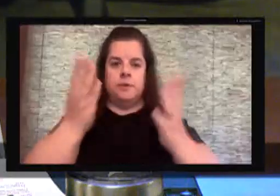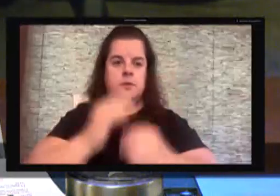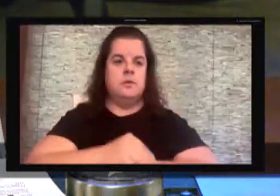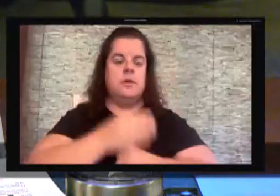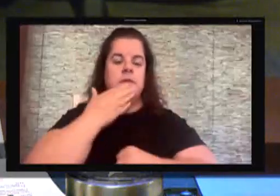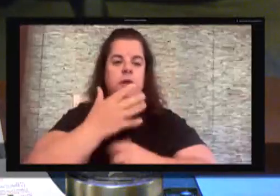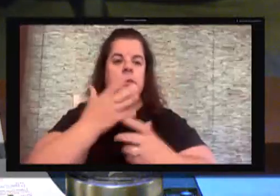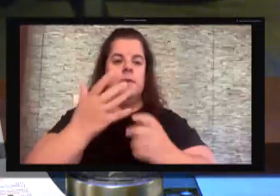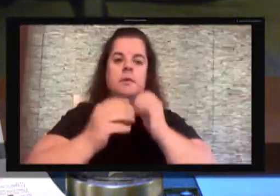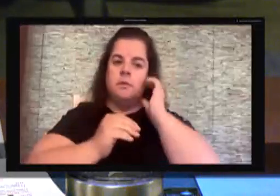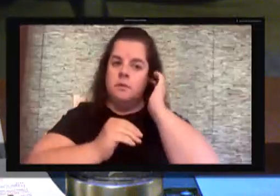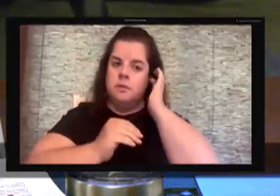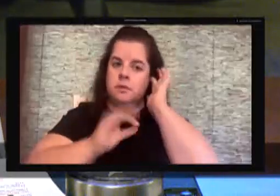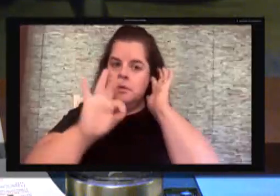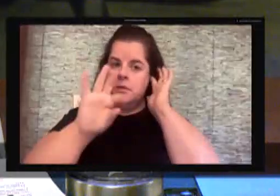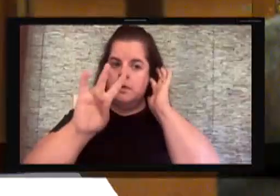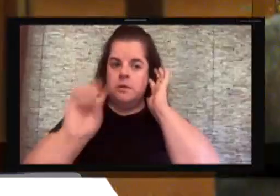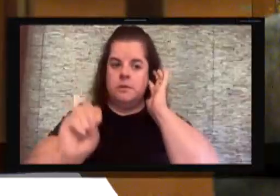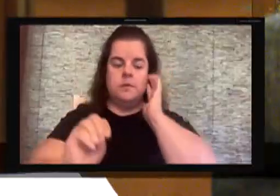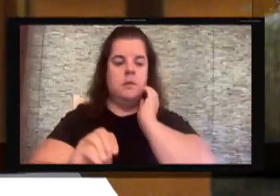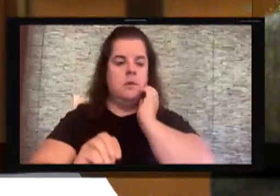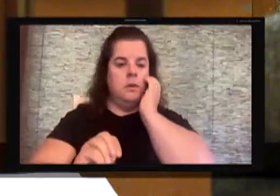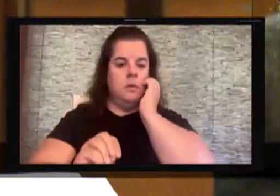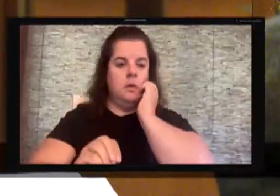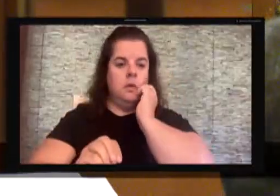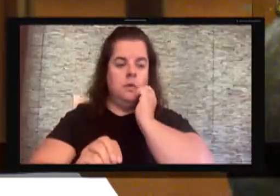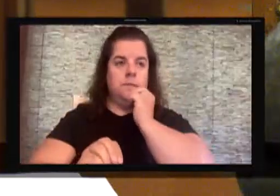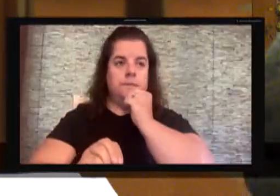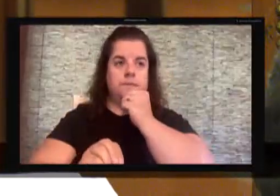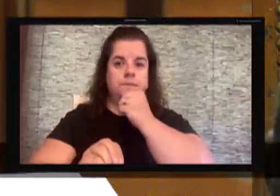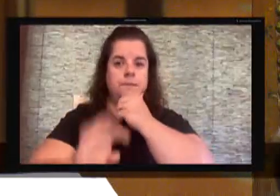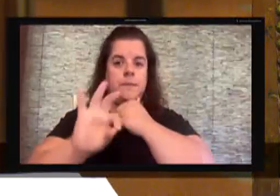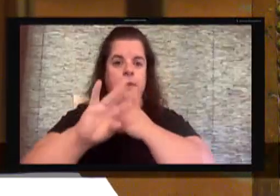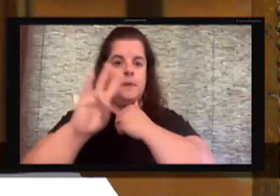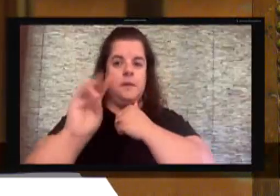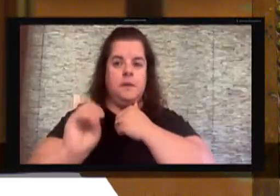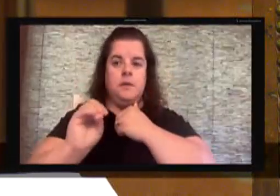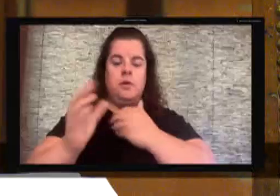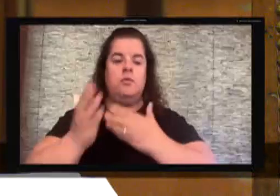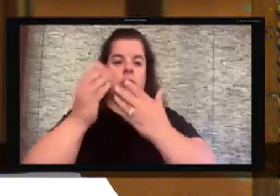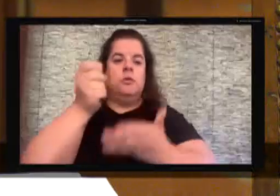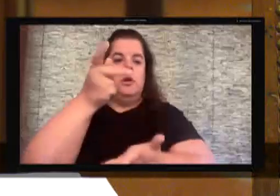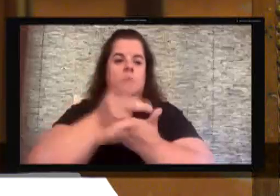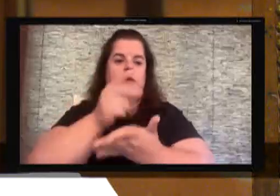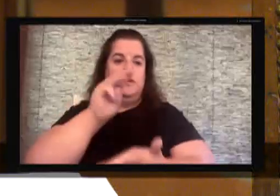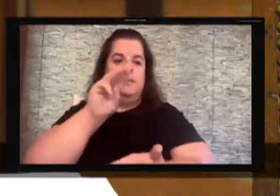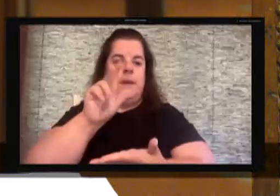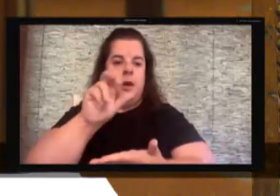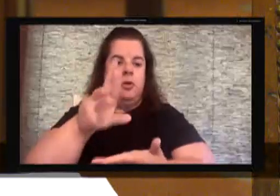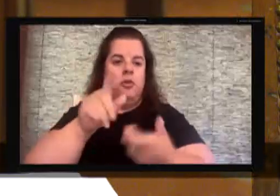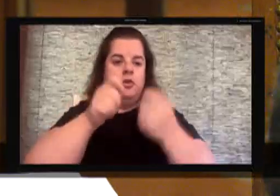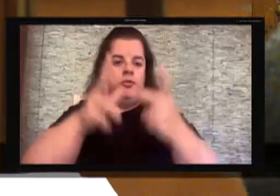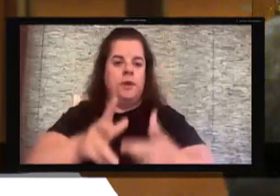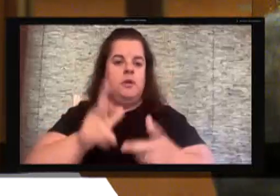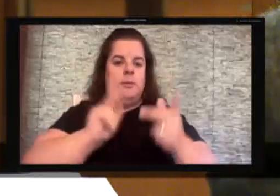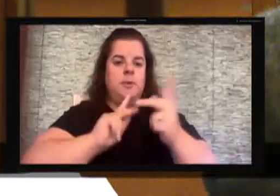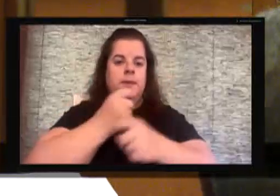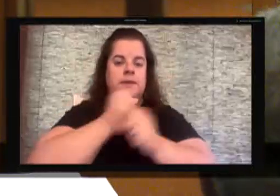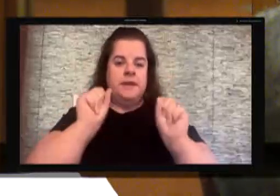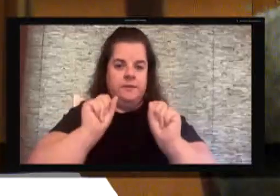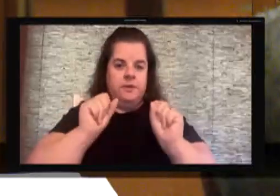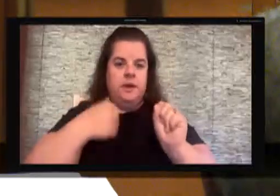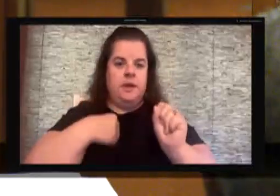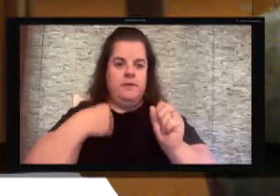Bill 970. Bill 970, resolution authorizing the mayor and the director of public safety to enter on behalf of the city